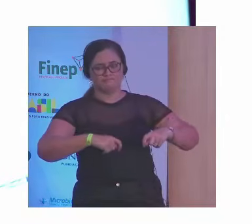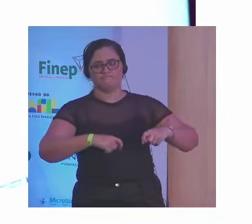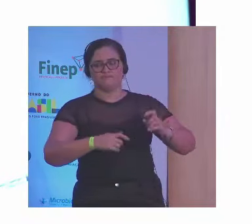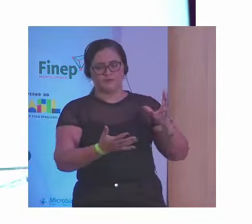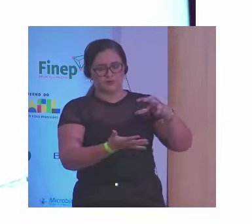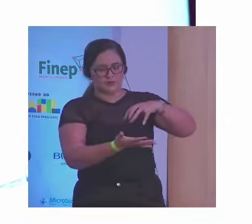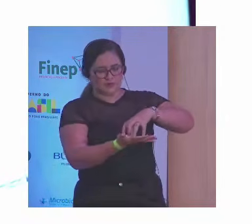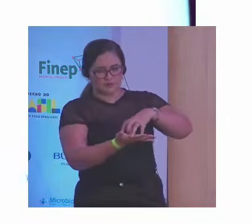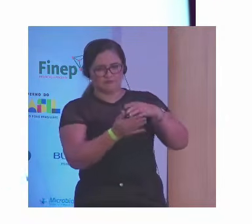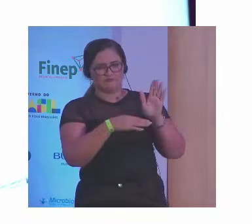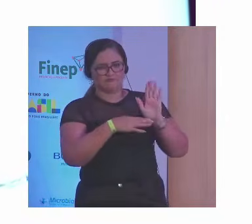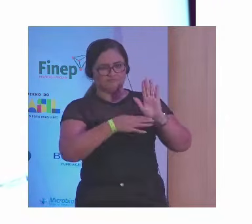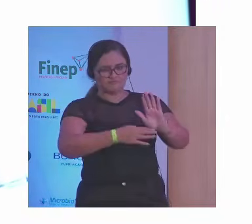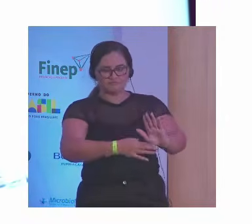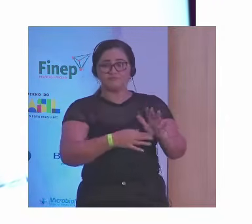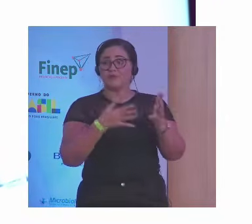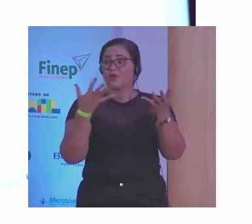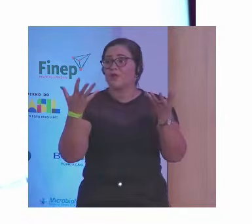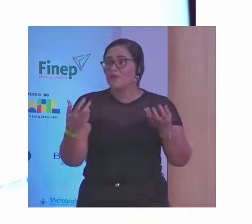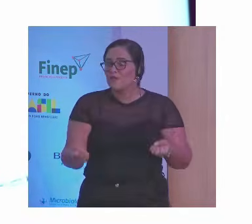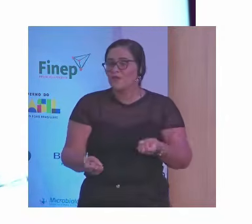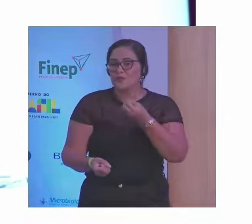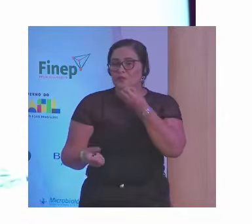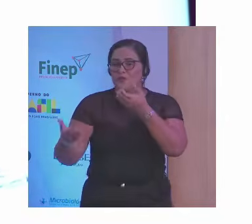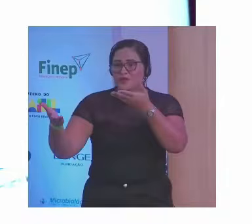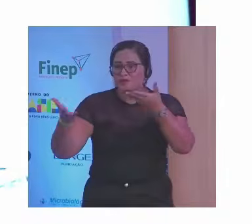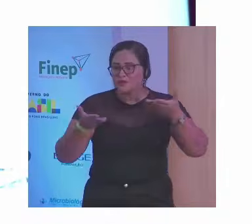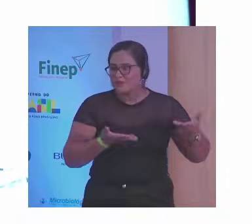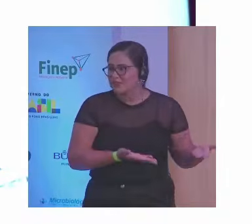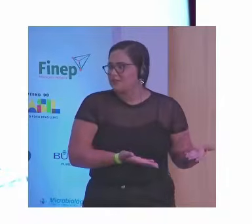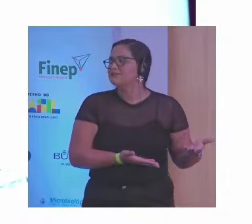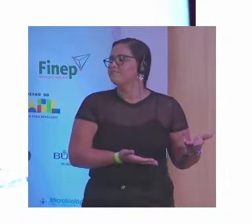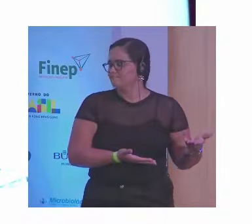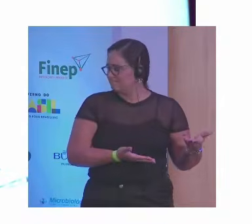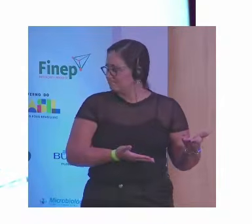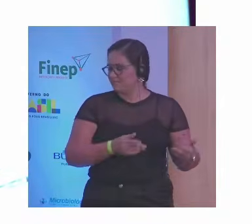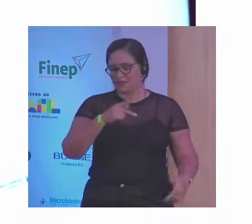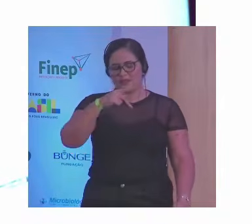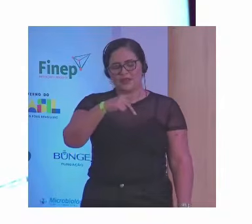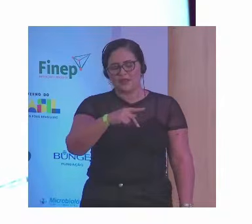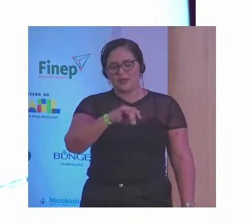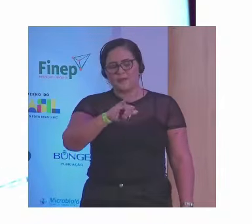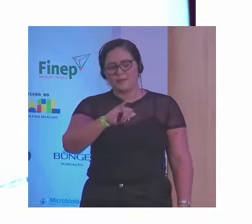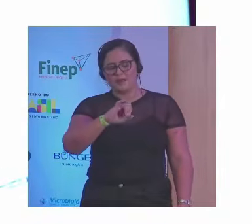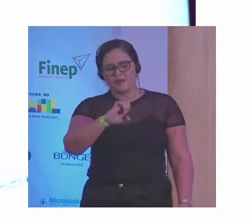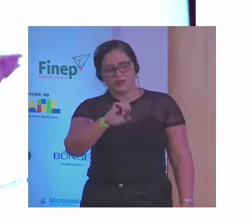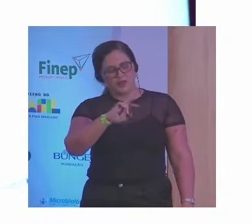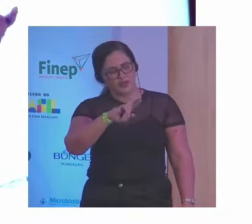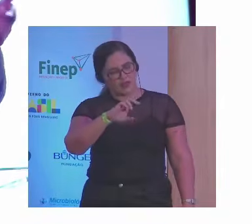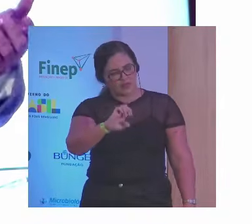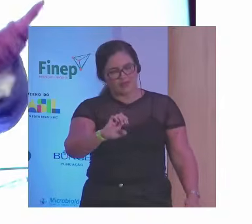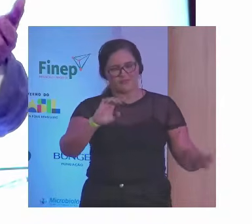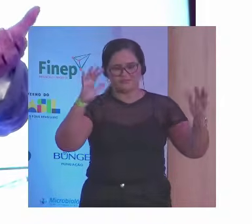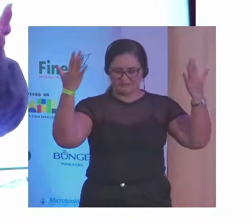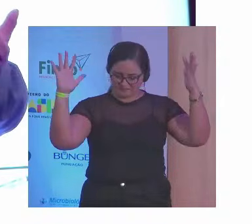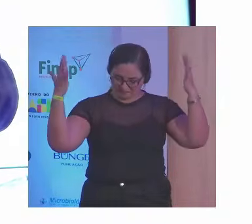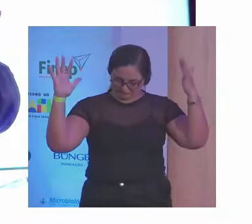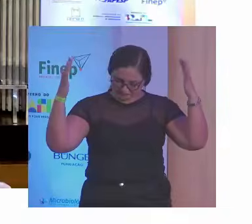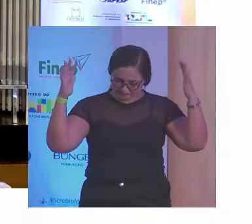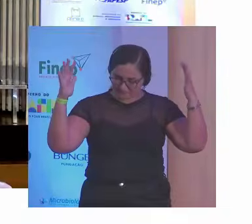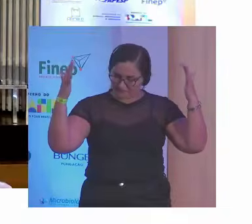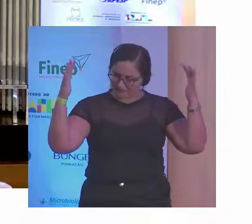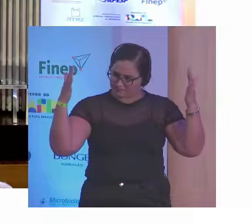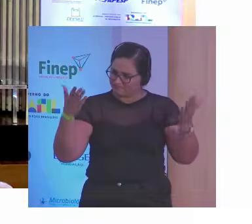please join me in welcome Pierre up here. The floor is yours, Pierre.